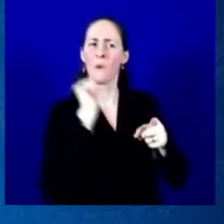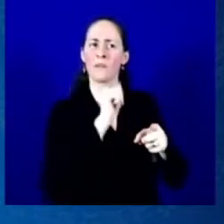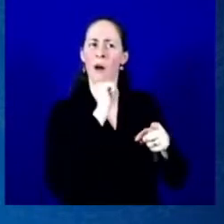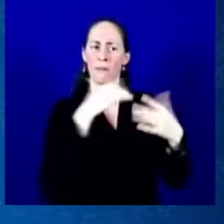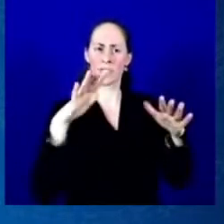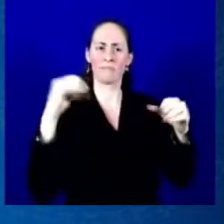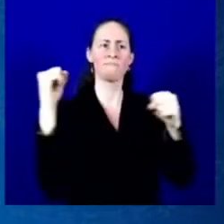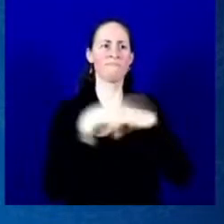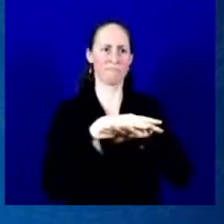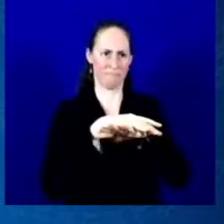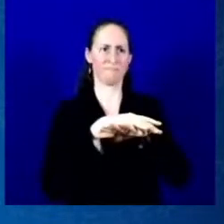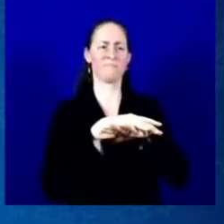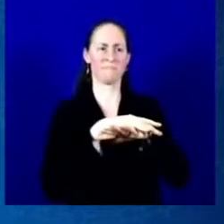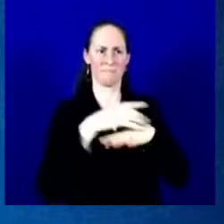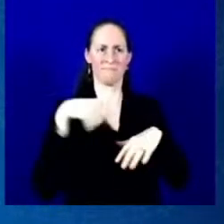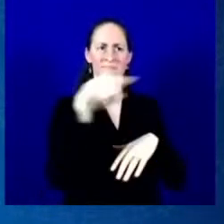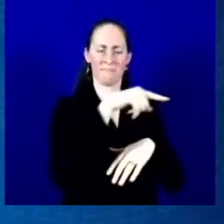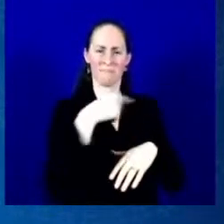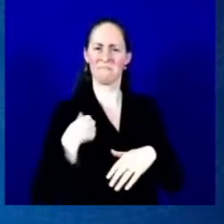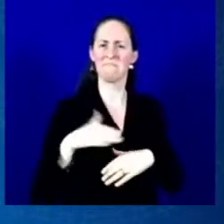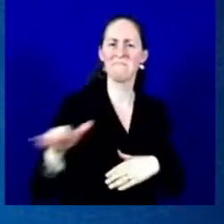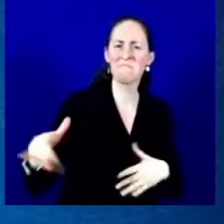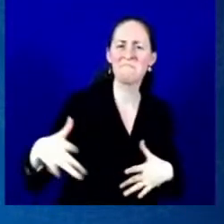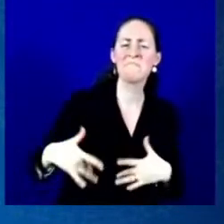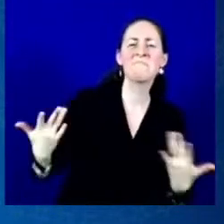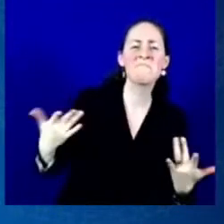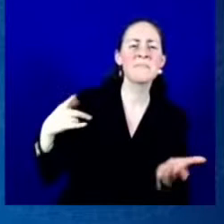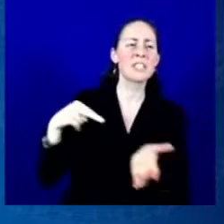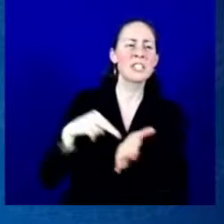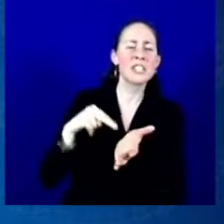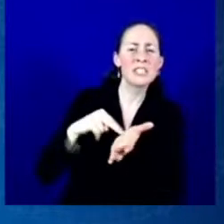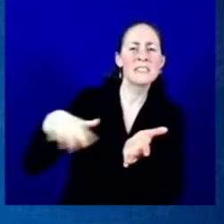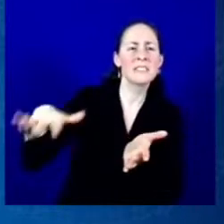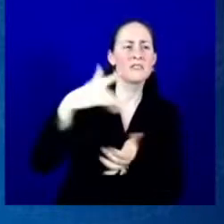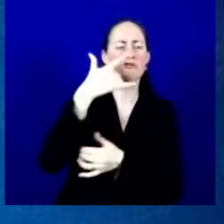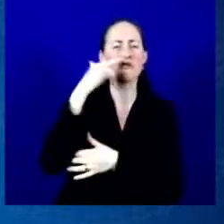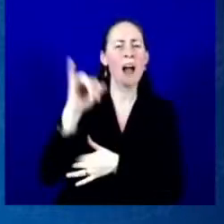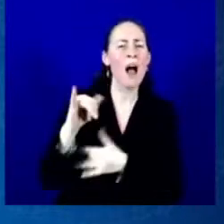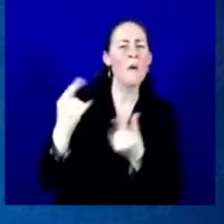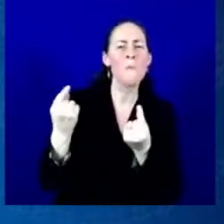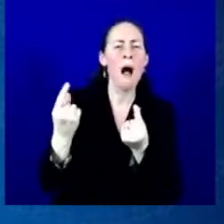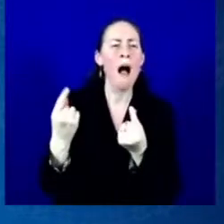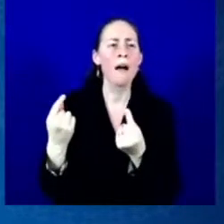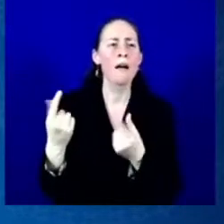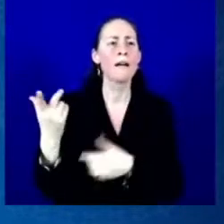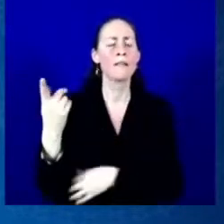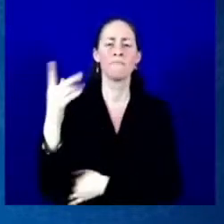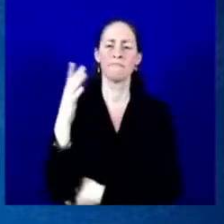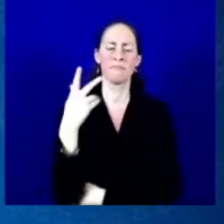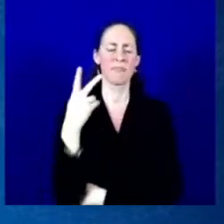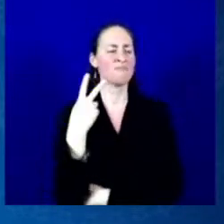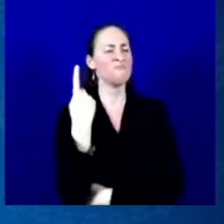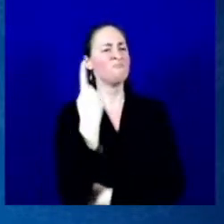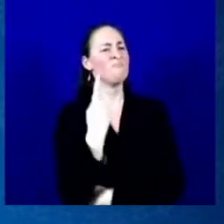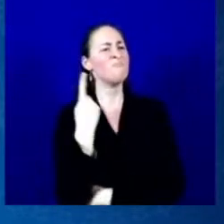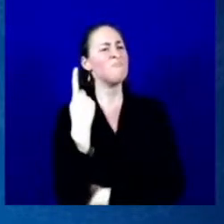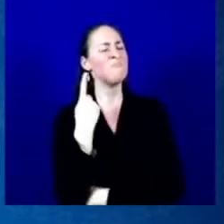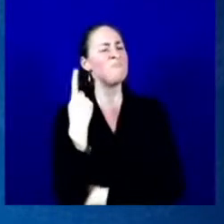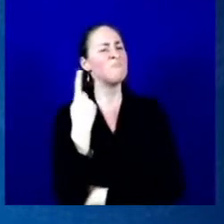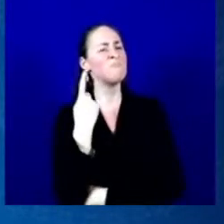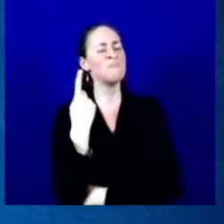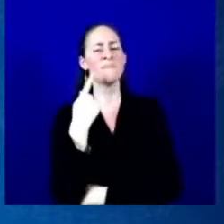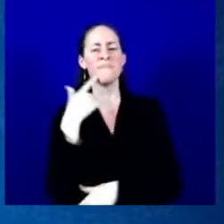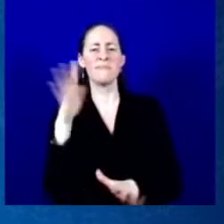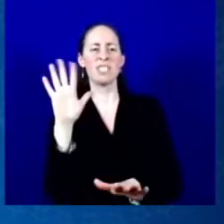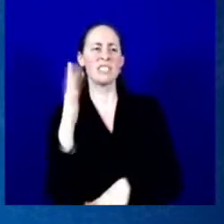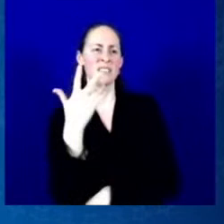I said, "What's it like?" She looked at me and she said, "It's like every shot is giving a dose of